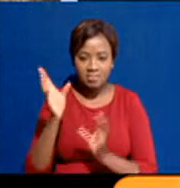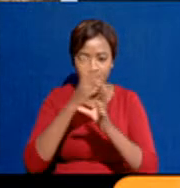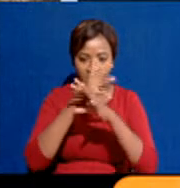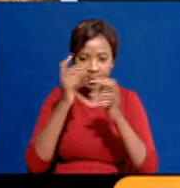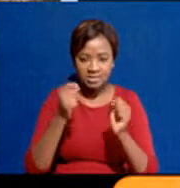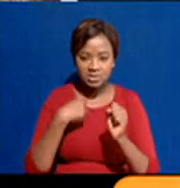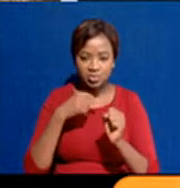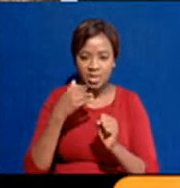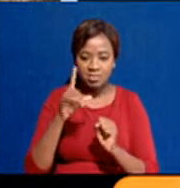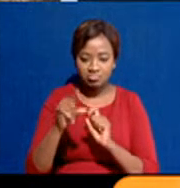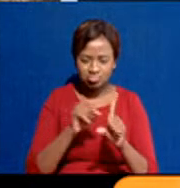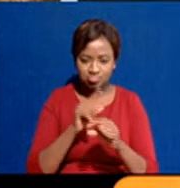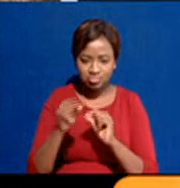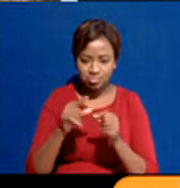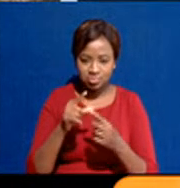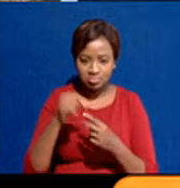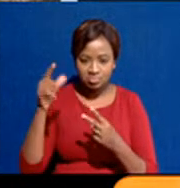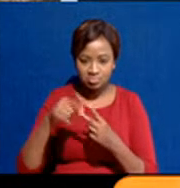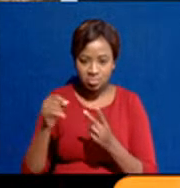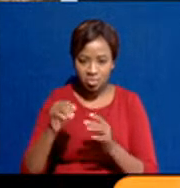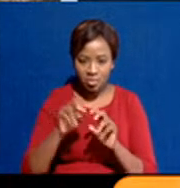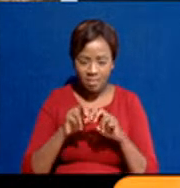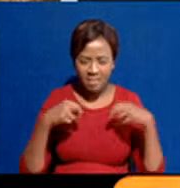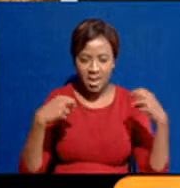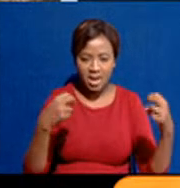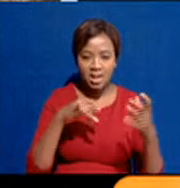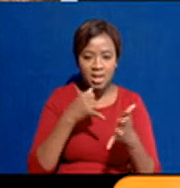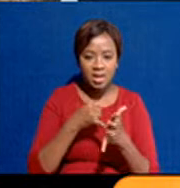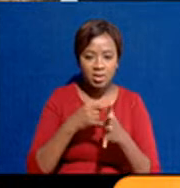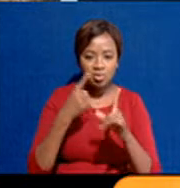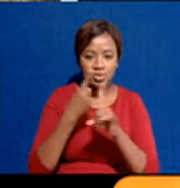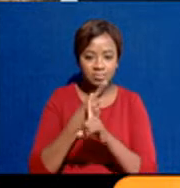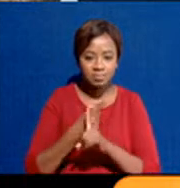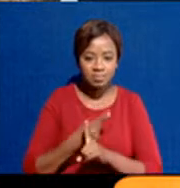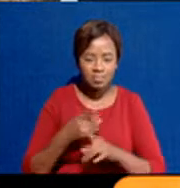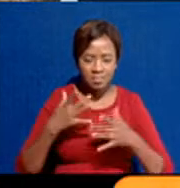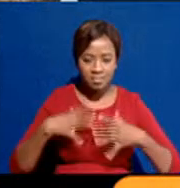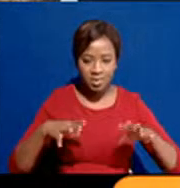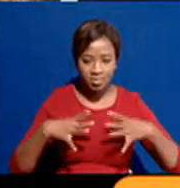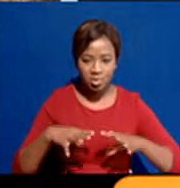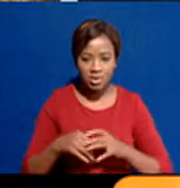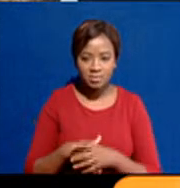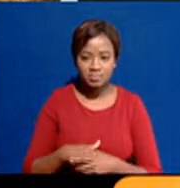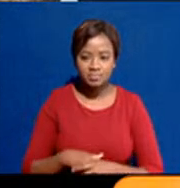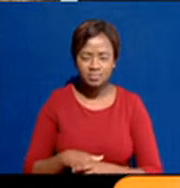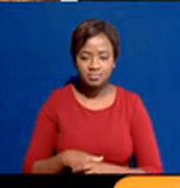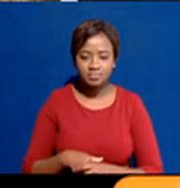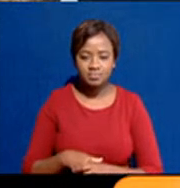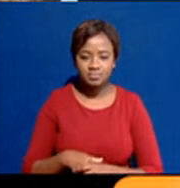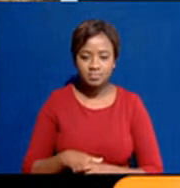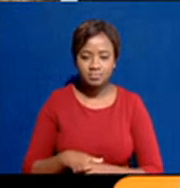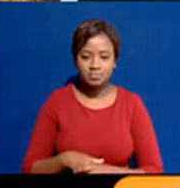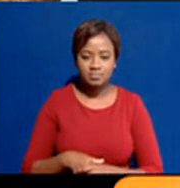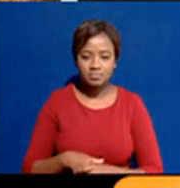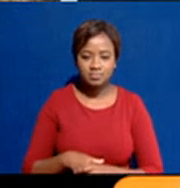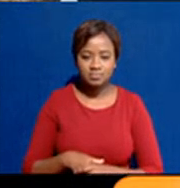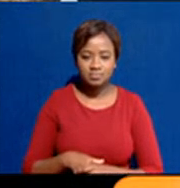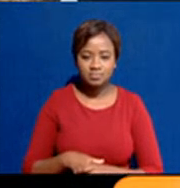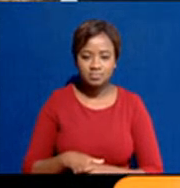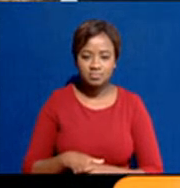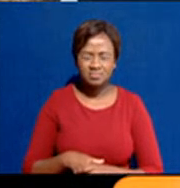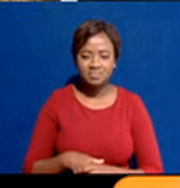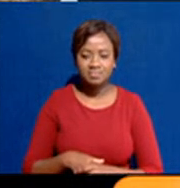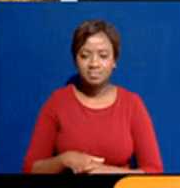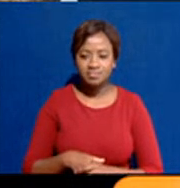a selection panel comprising various people that I'll be telling you shortly. Of course, you know who was the president that time. It was Mwai Kibaki. Who was the prime minister? It was